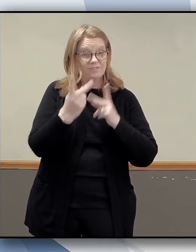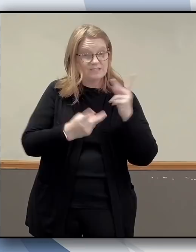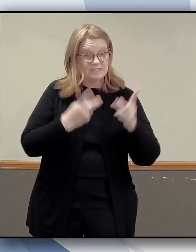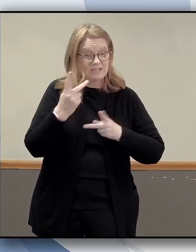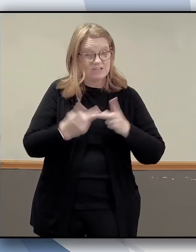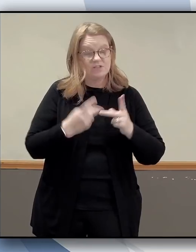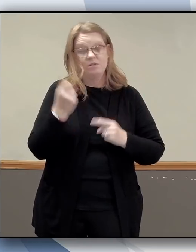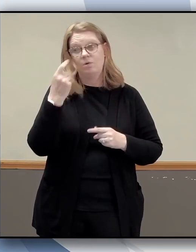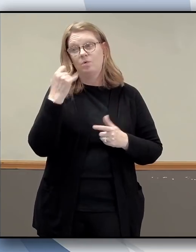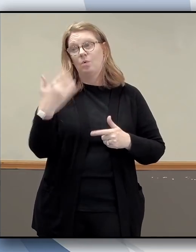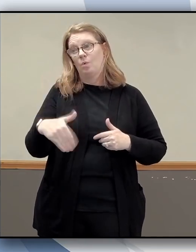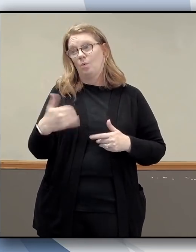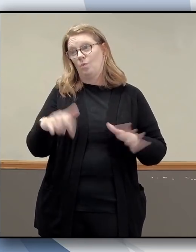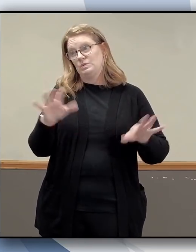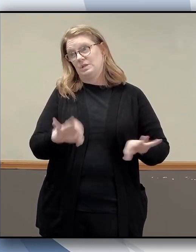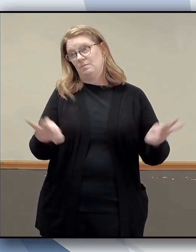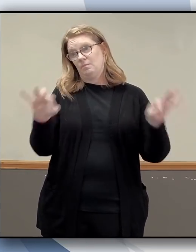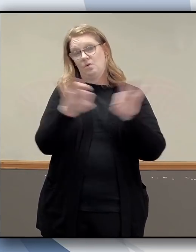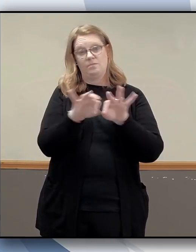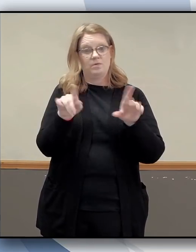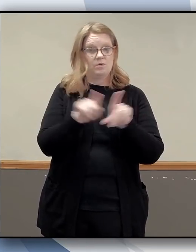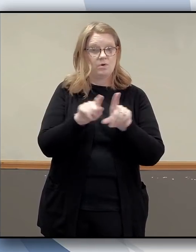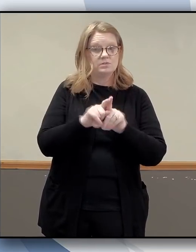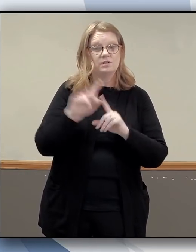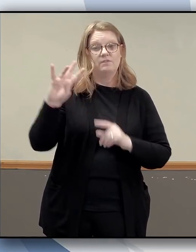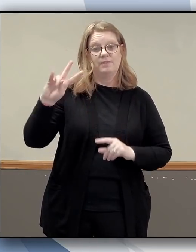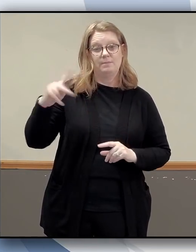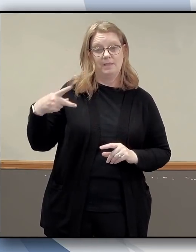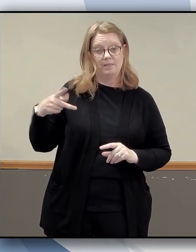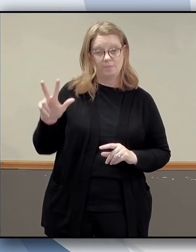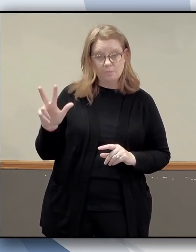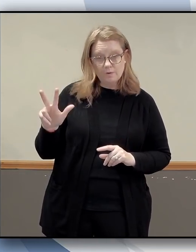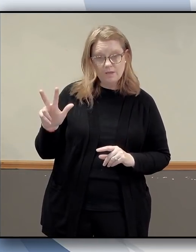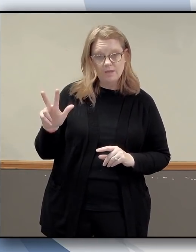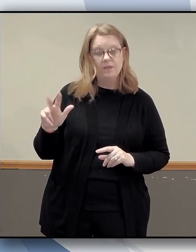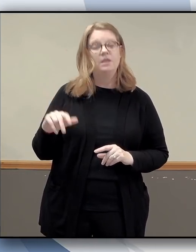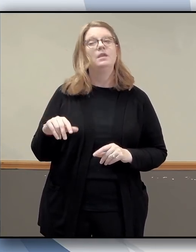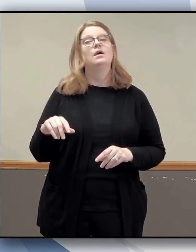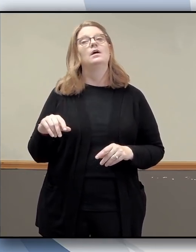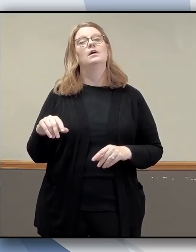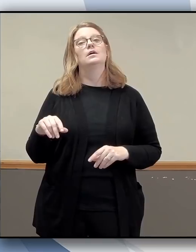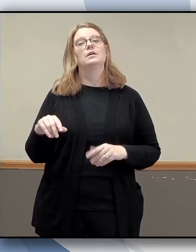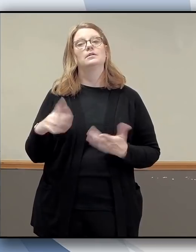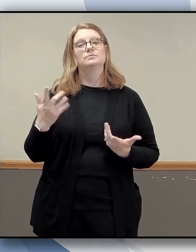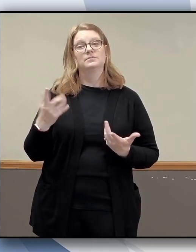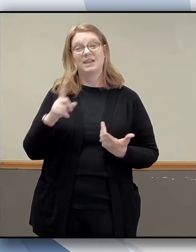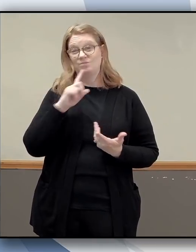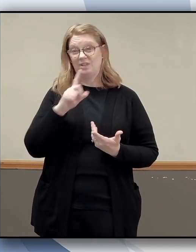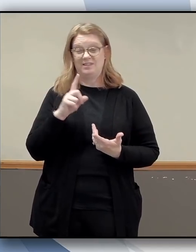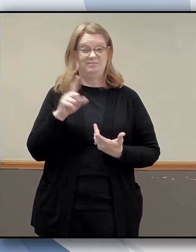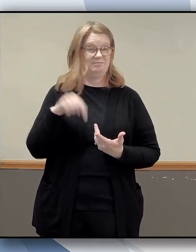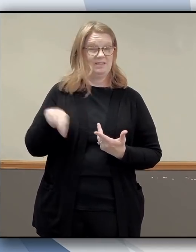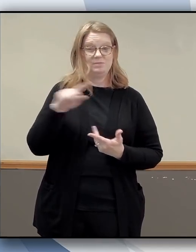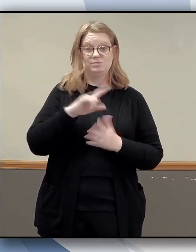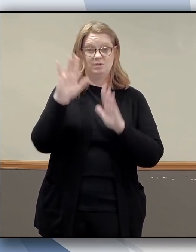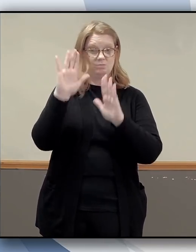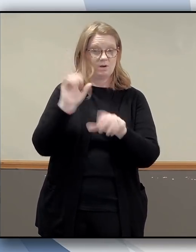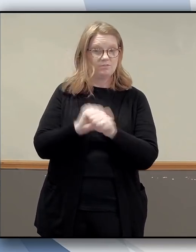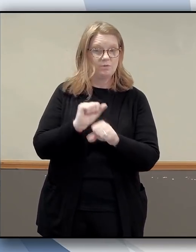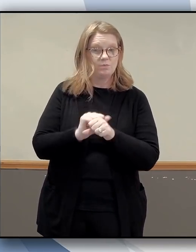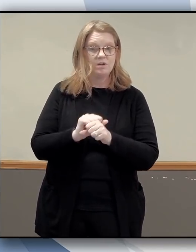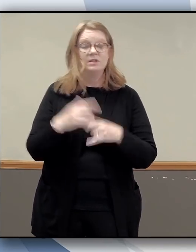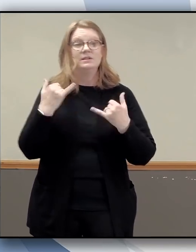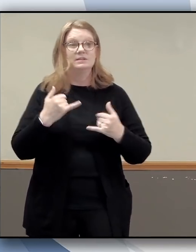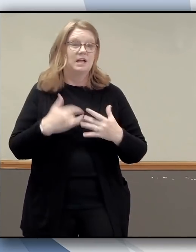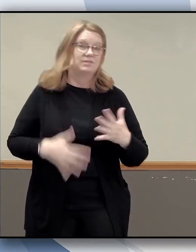topic in our state, and long-term care and the Vulnerable Protection Plan has been doing great work across the state, and now we're faced with